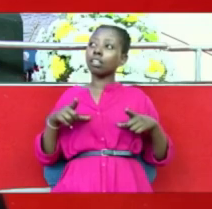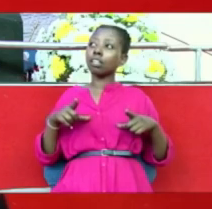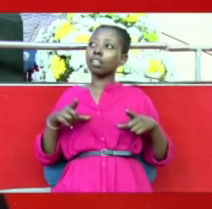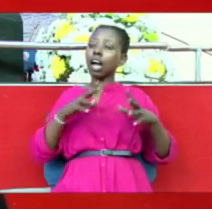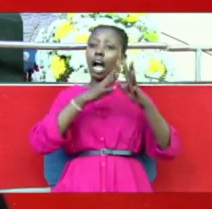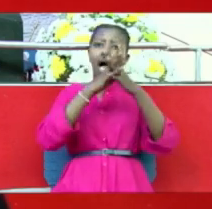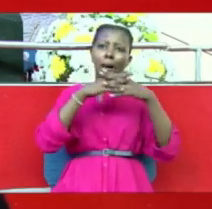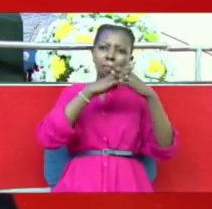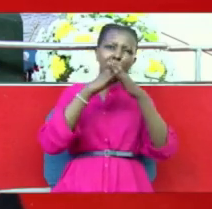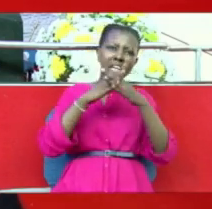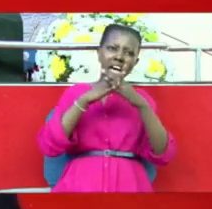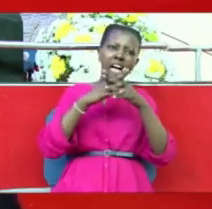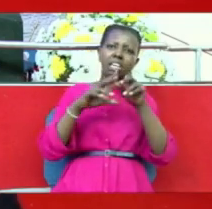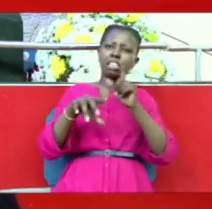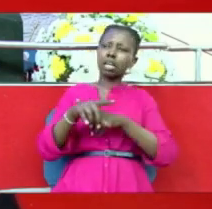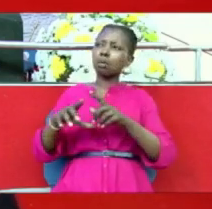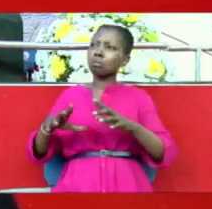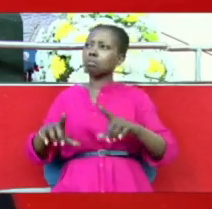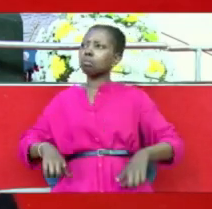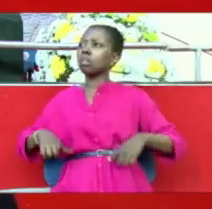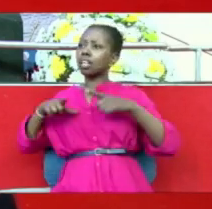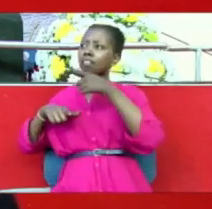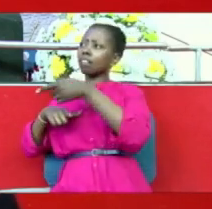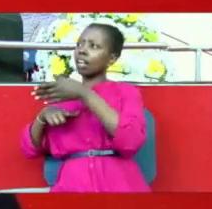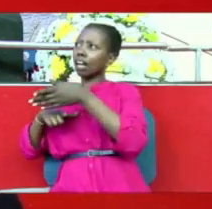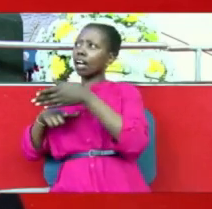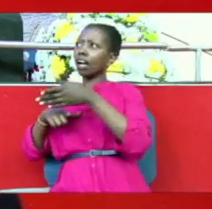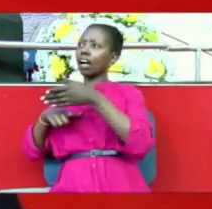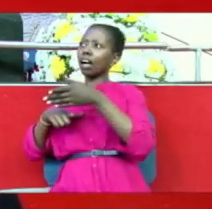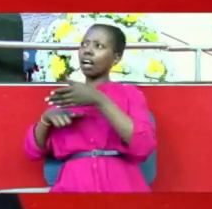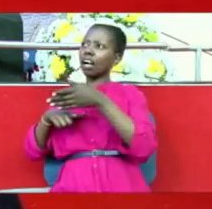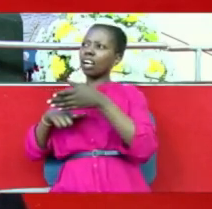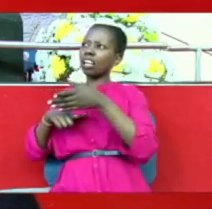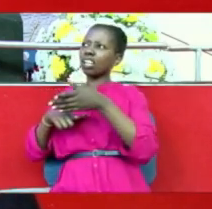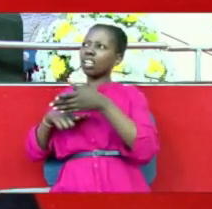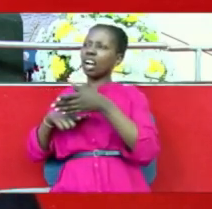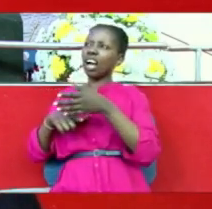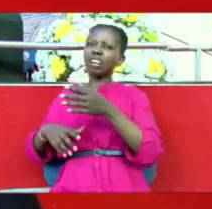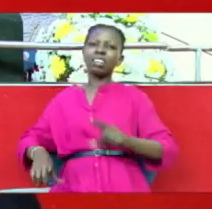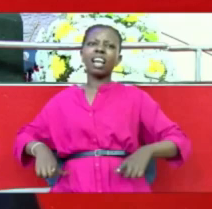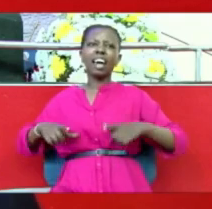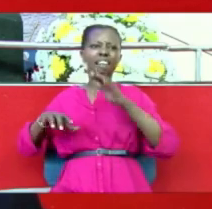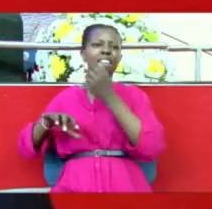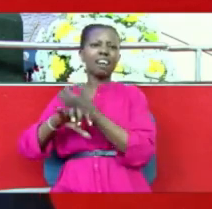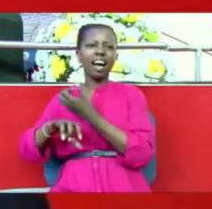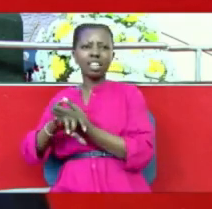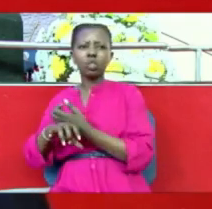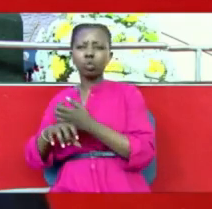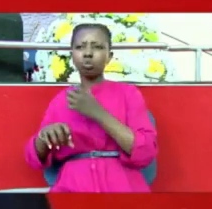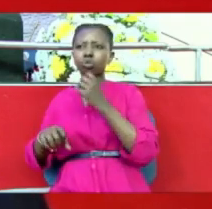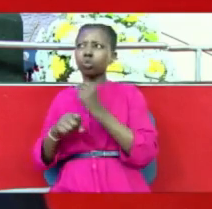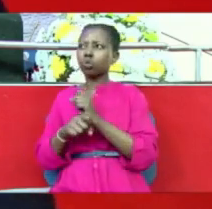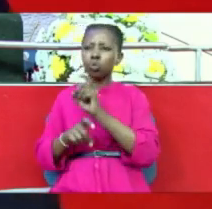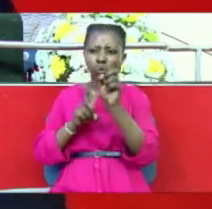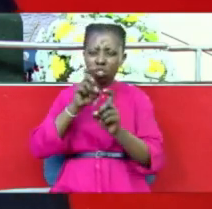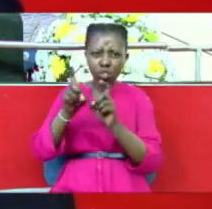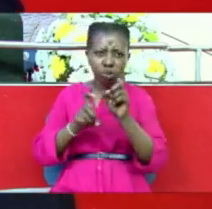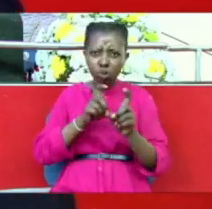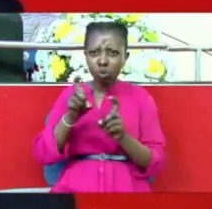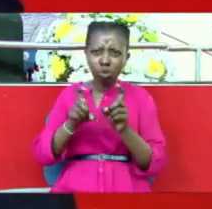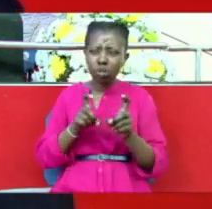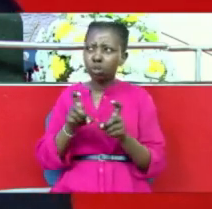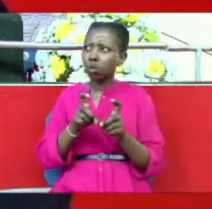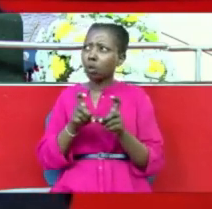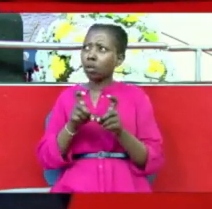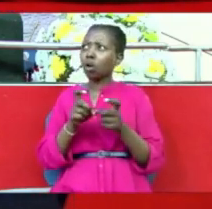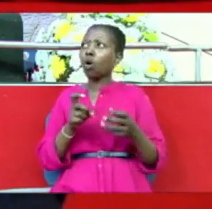ikawatisha tisha na mke wake, wakafanya interview ya university path, wakapewa barua zote